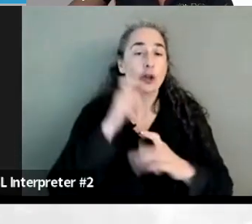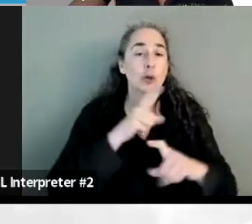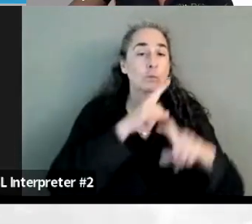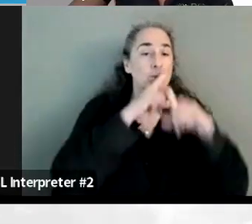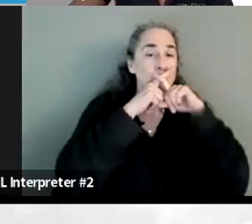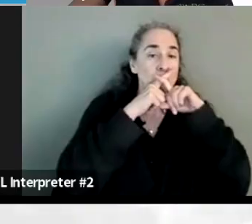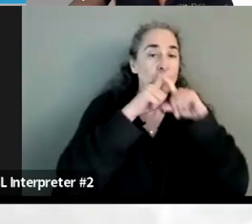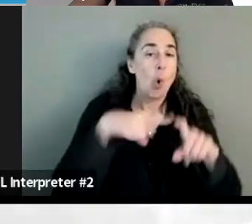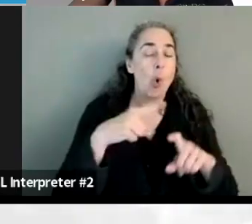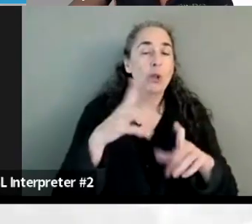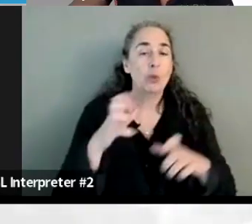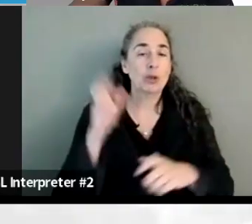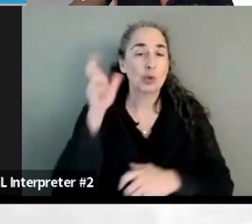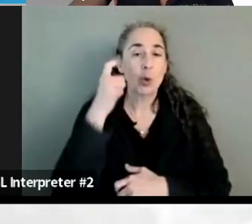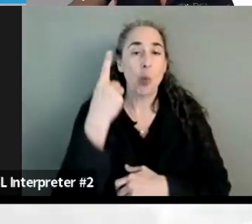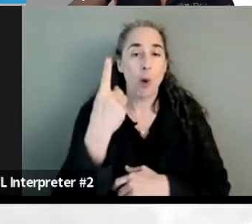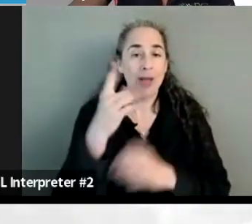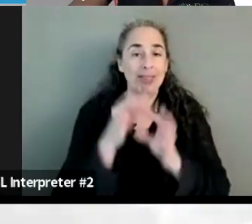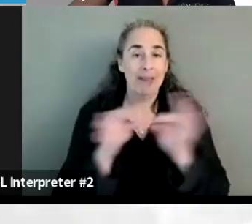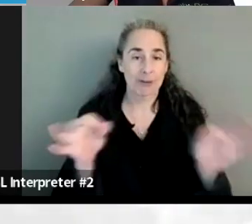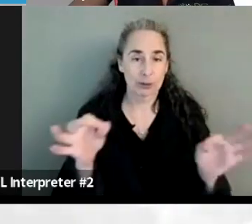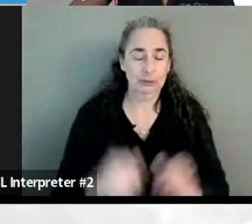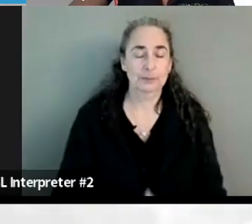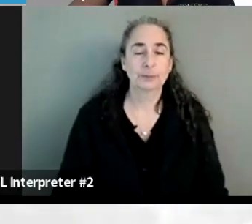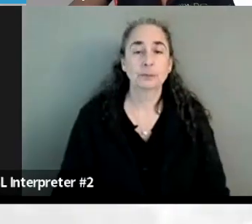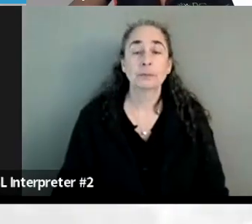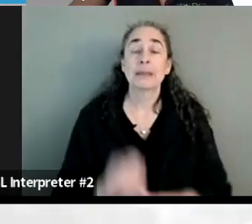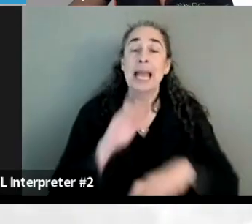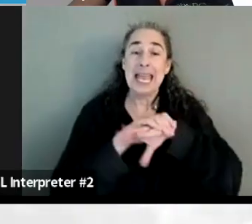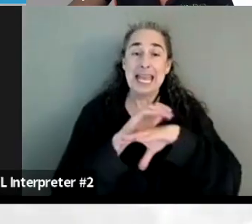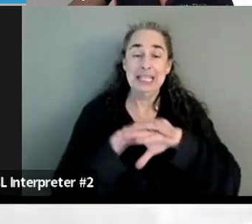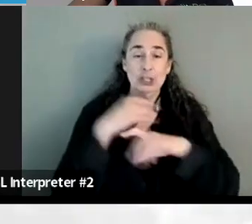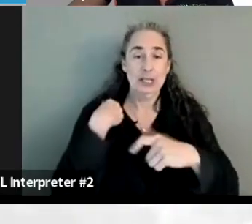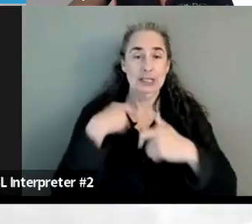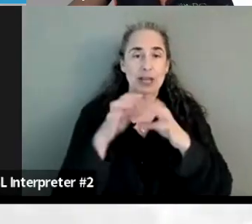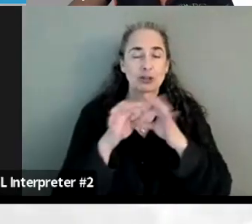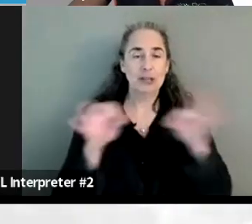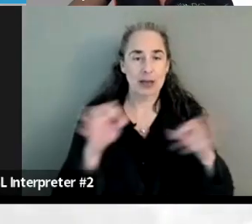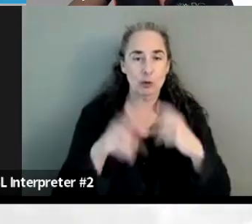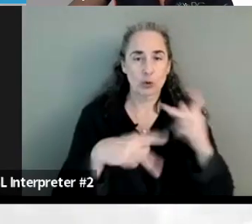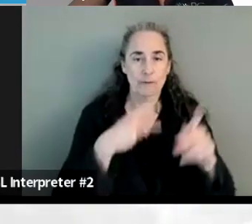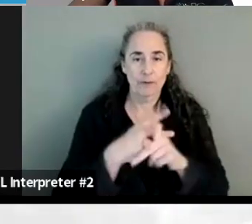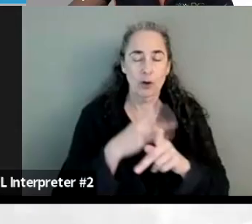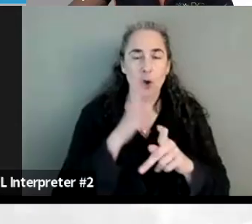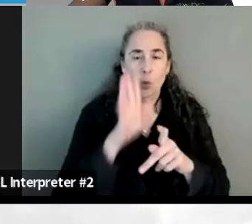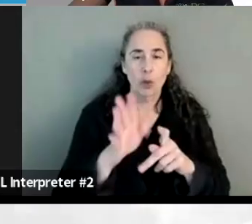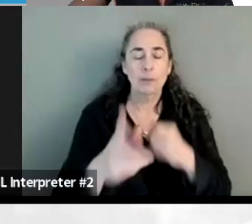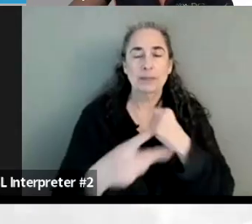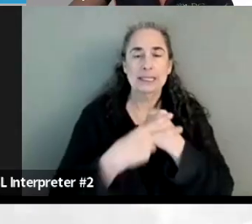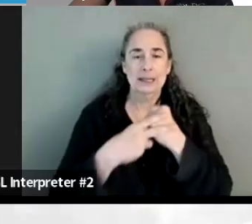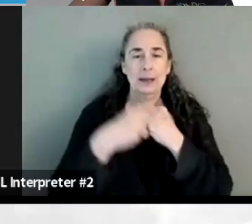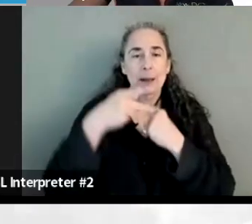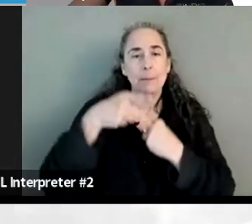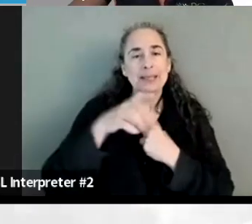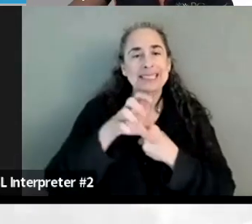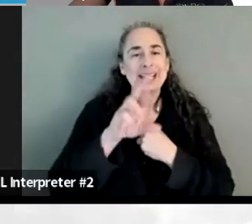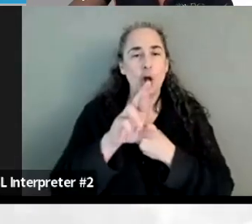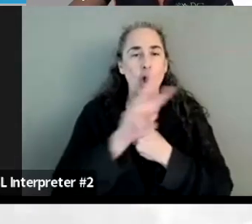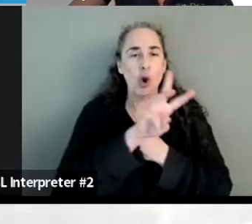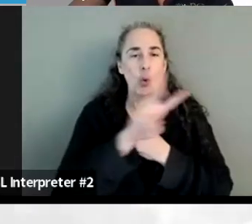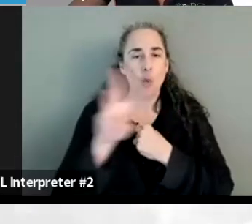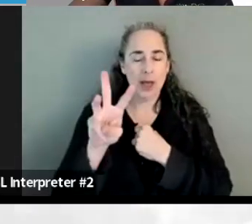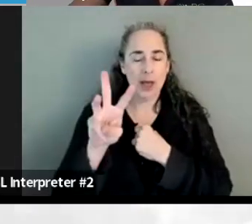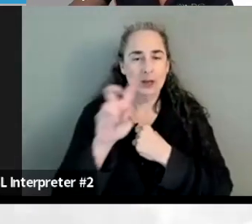to hear one language. The English and Spanish language versions will be archived on the PCR website